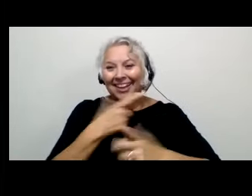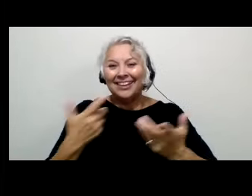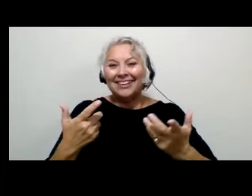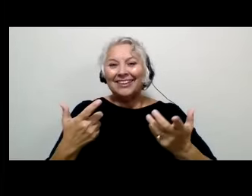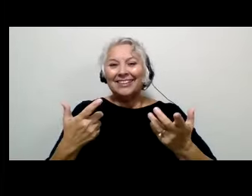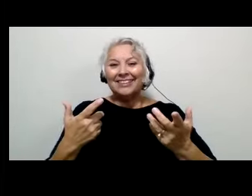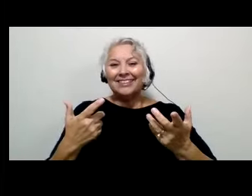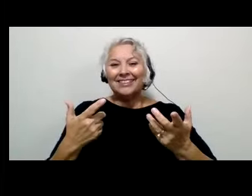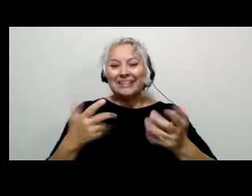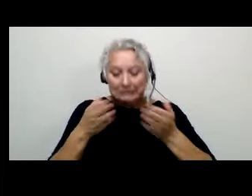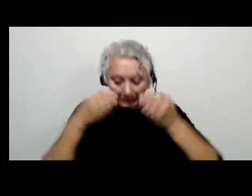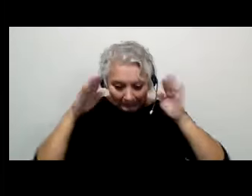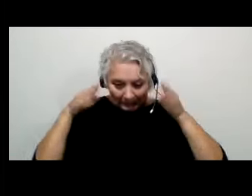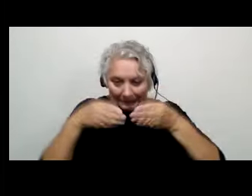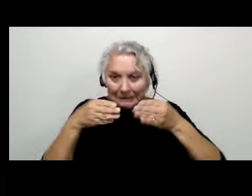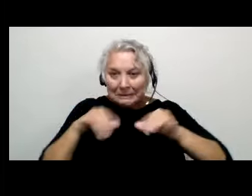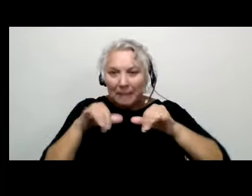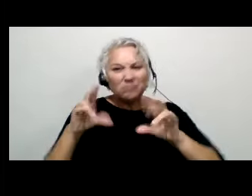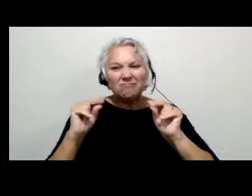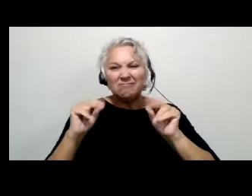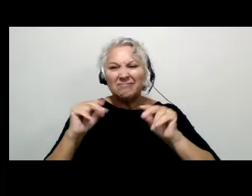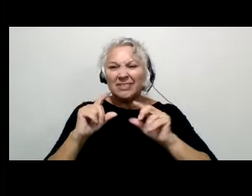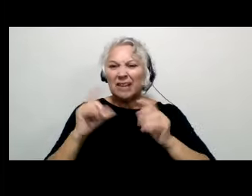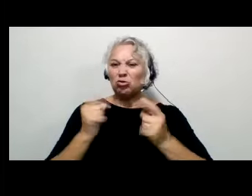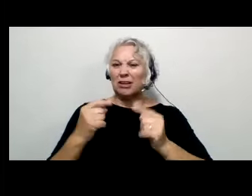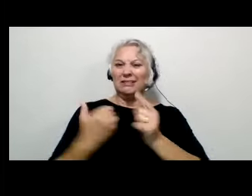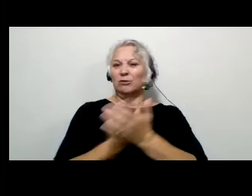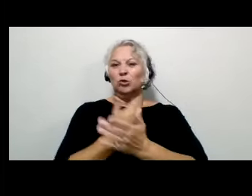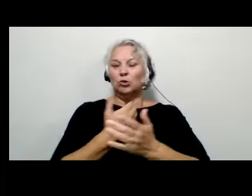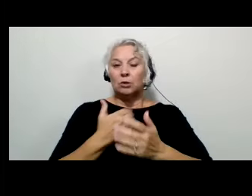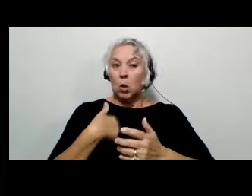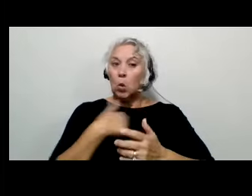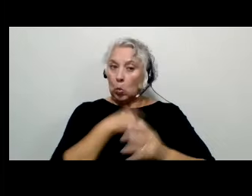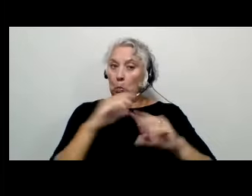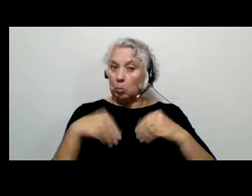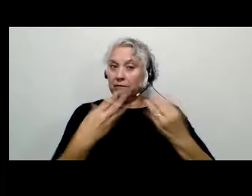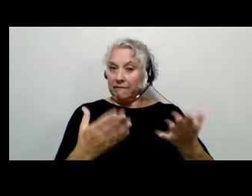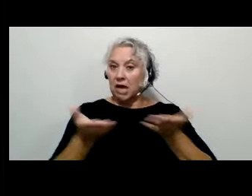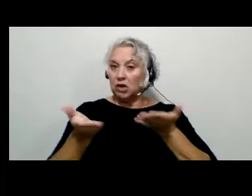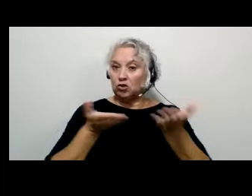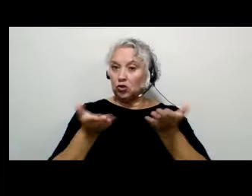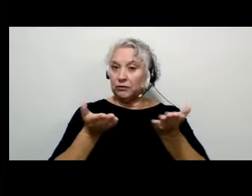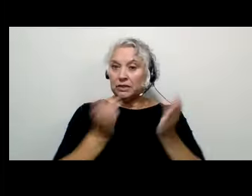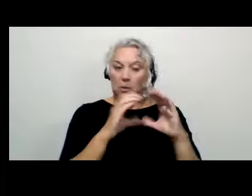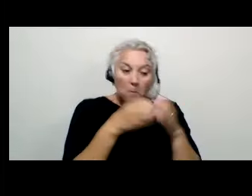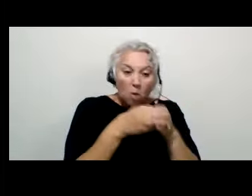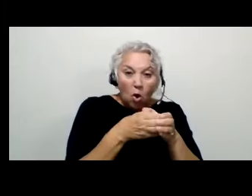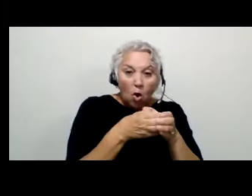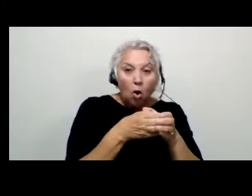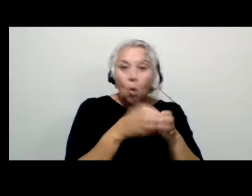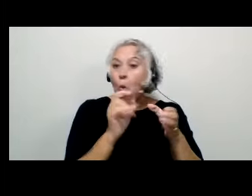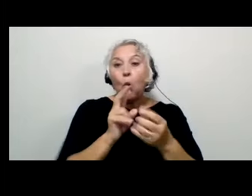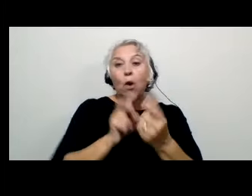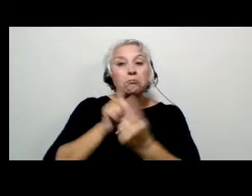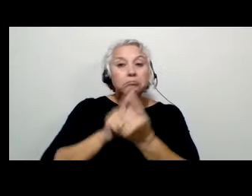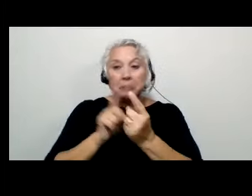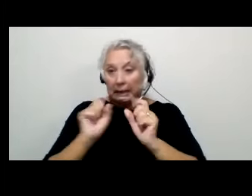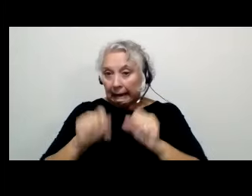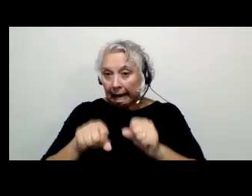special services. And so we can provide our services small group or individually.